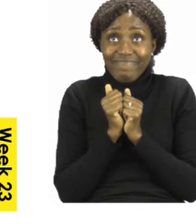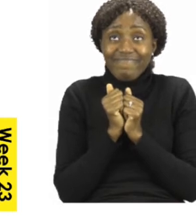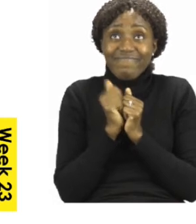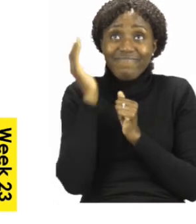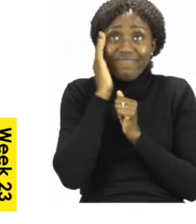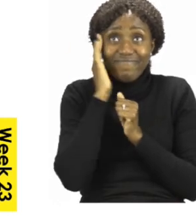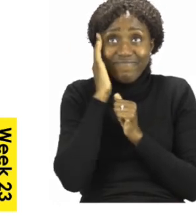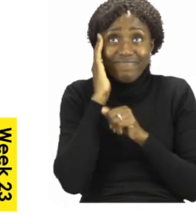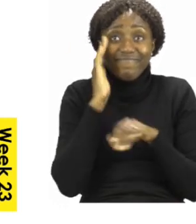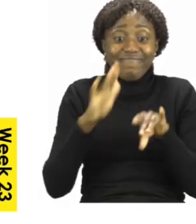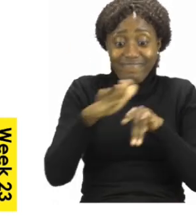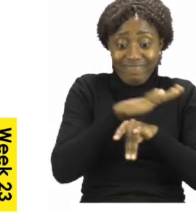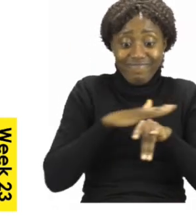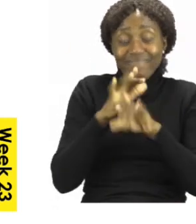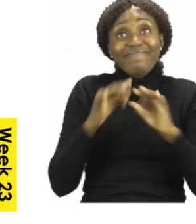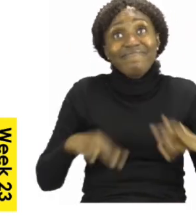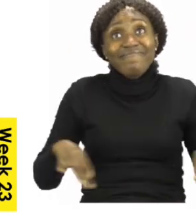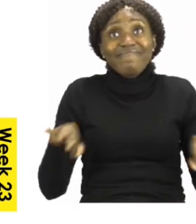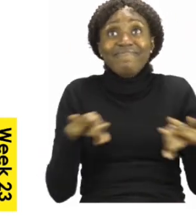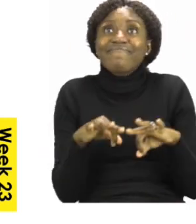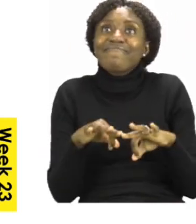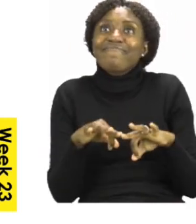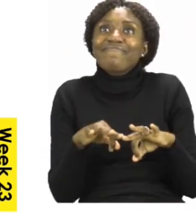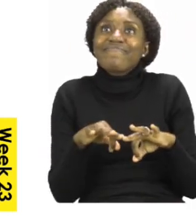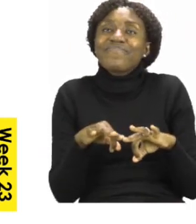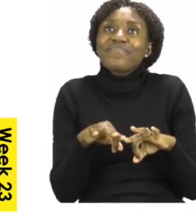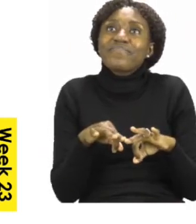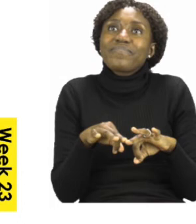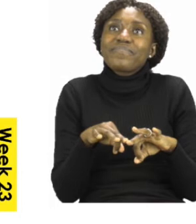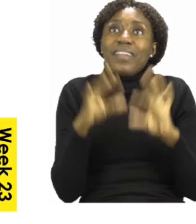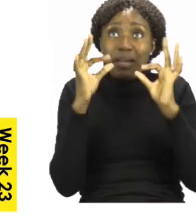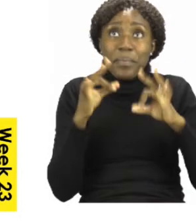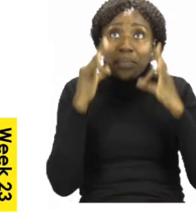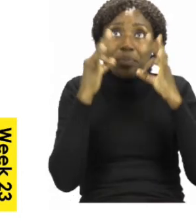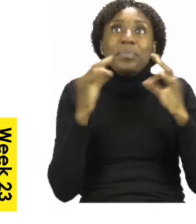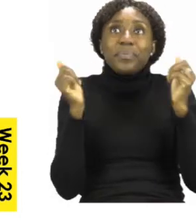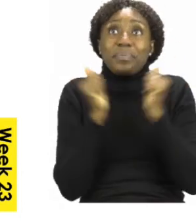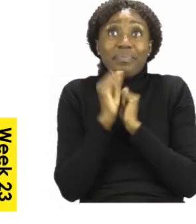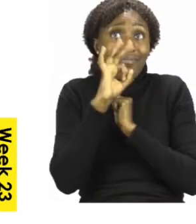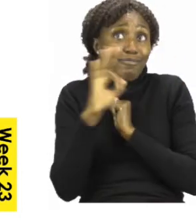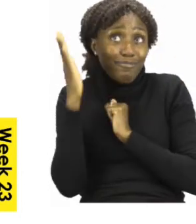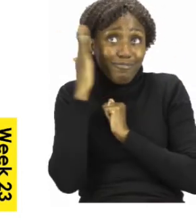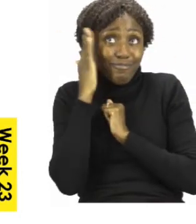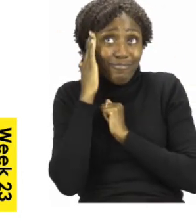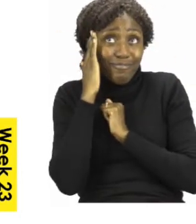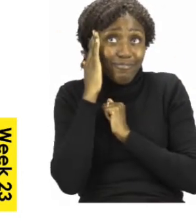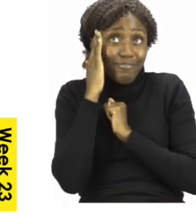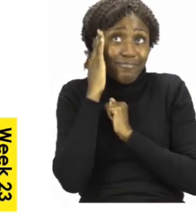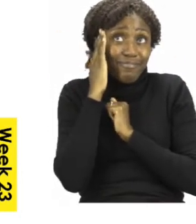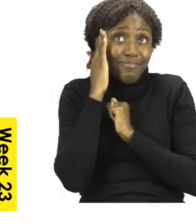our farm animals. So I'd like you to sing it with me if you already know it. When I